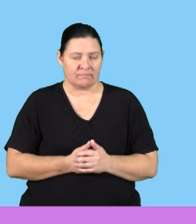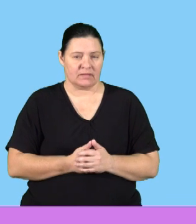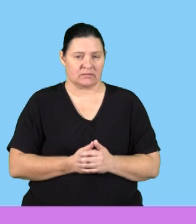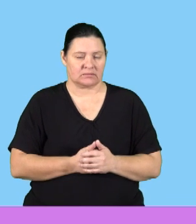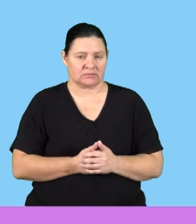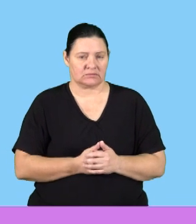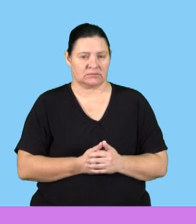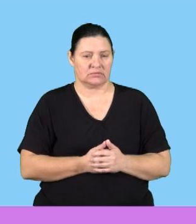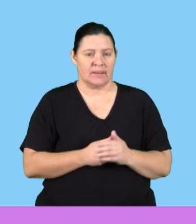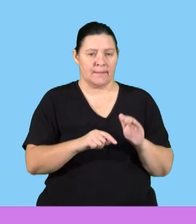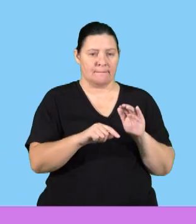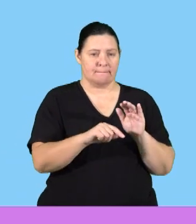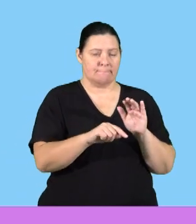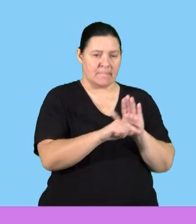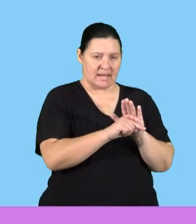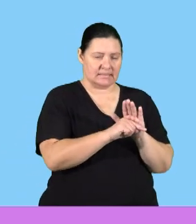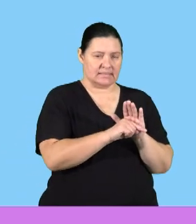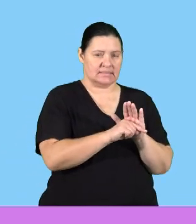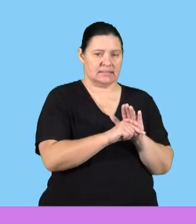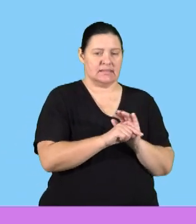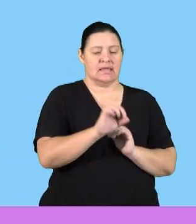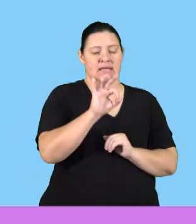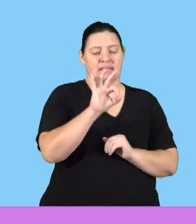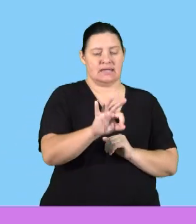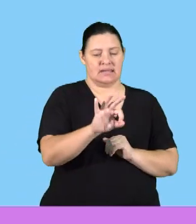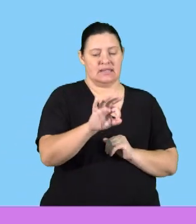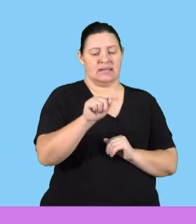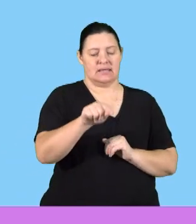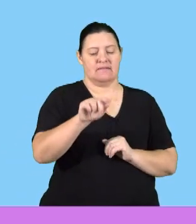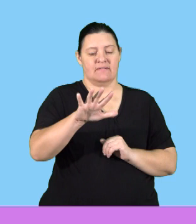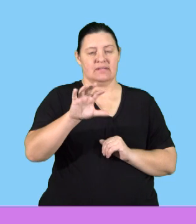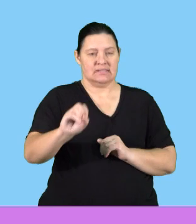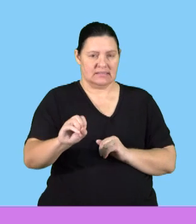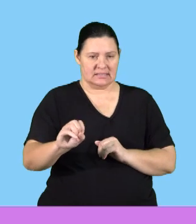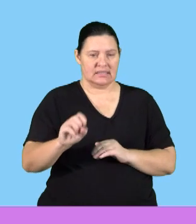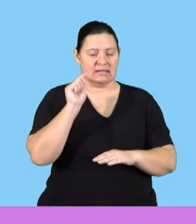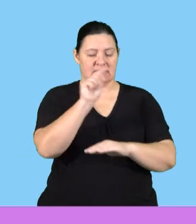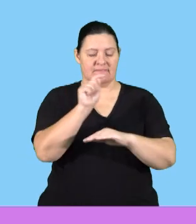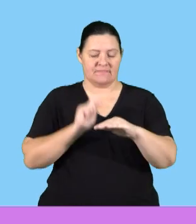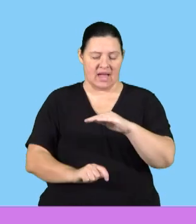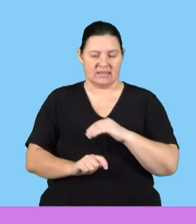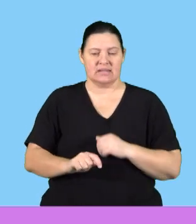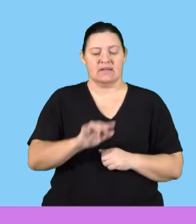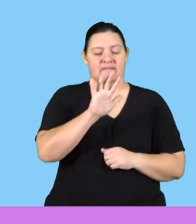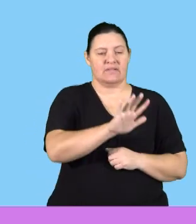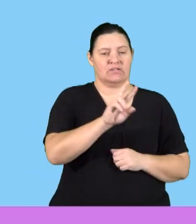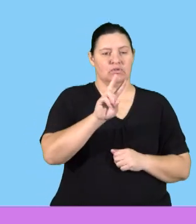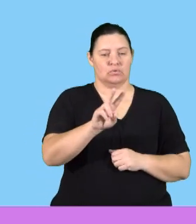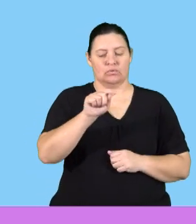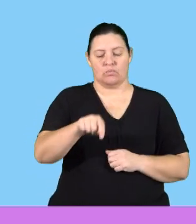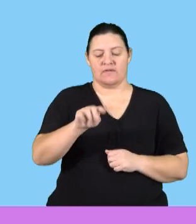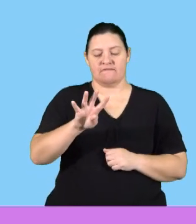answer you get, therefore, should be a negative 3 rand 50, and we divide this